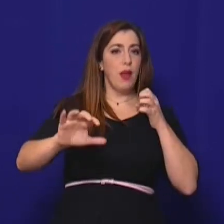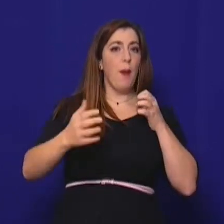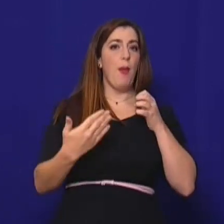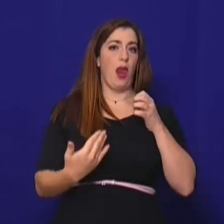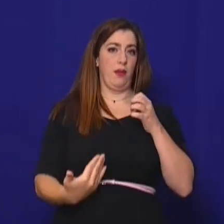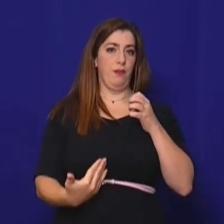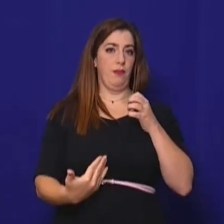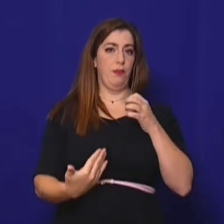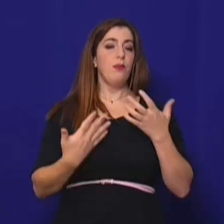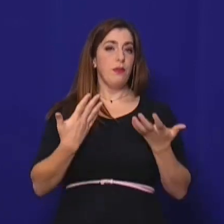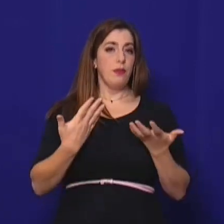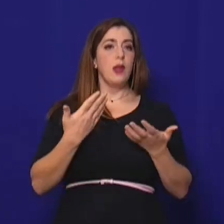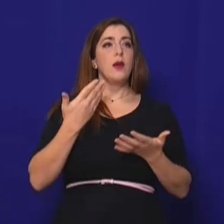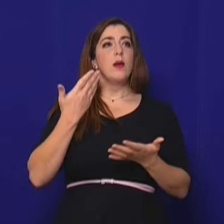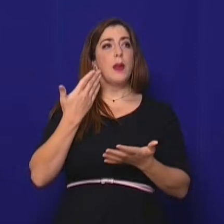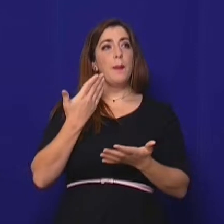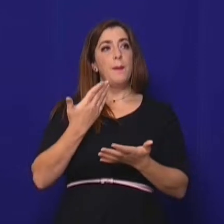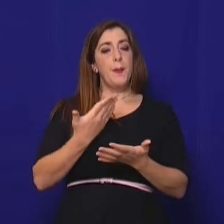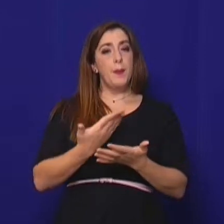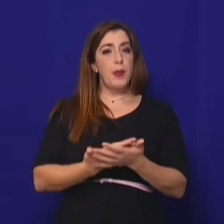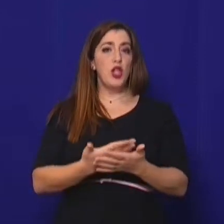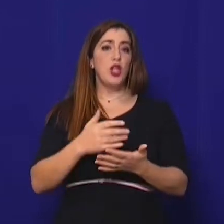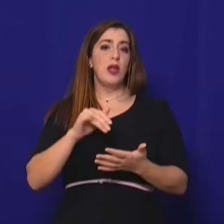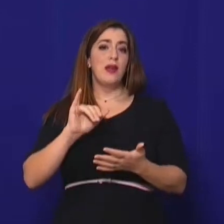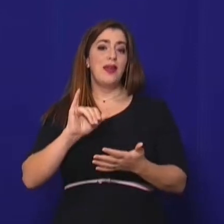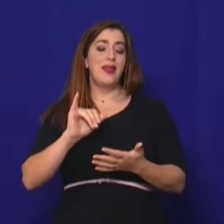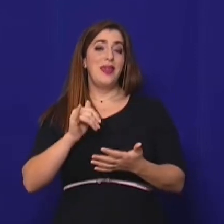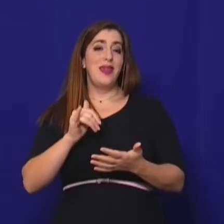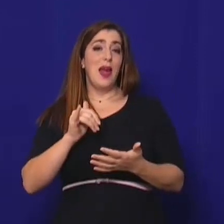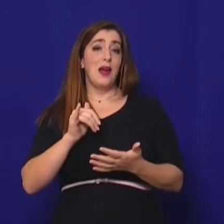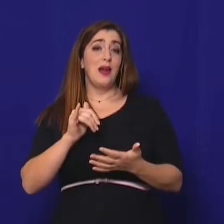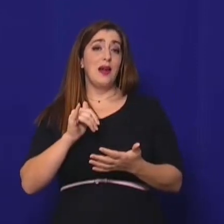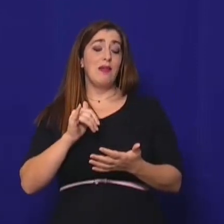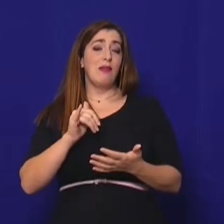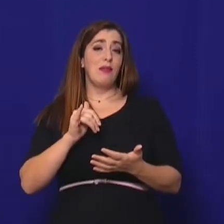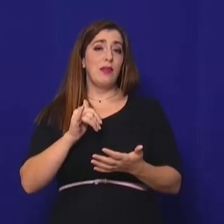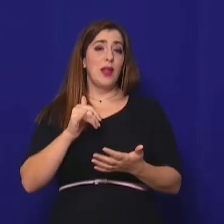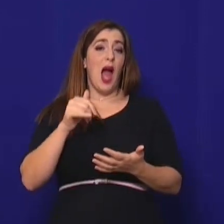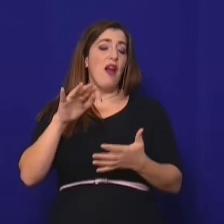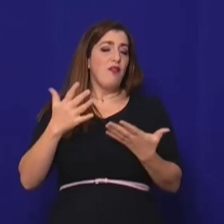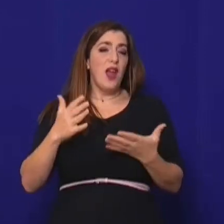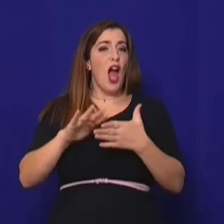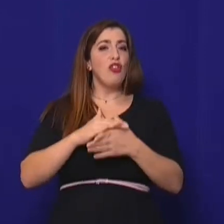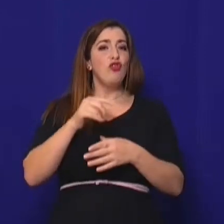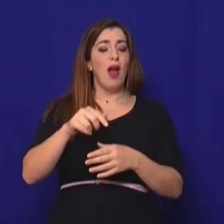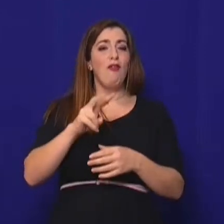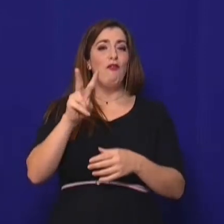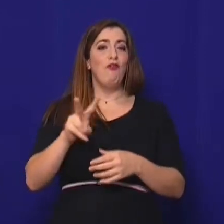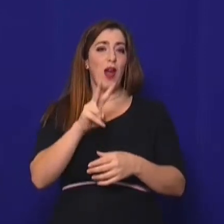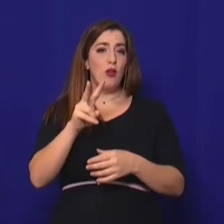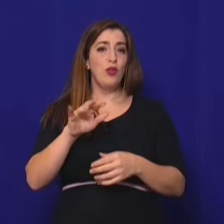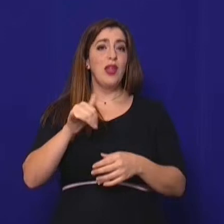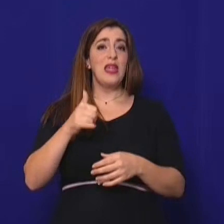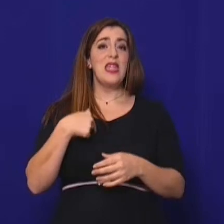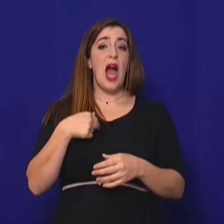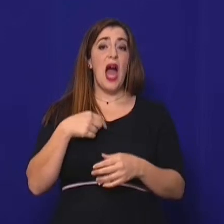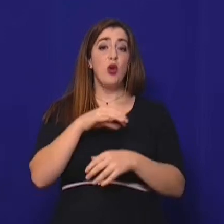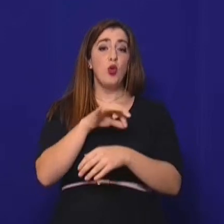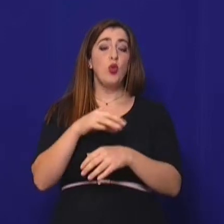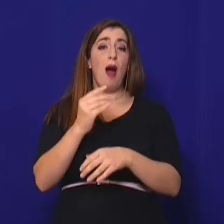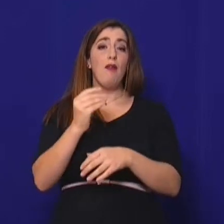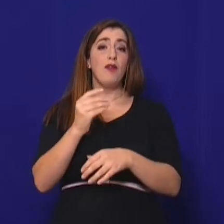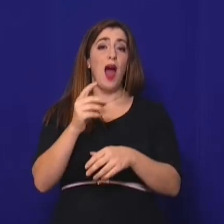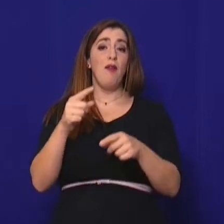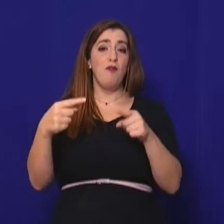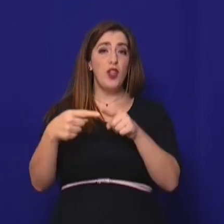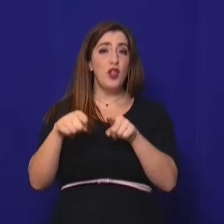huwa kumulattiv, jiġifieri iżjed ma inti jkollok exposure, iżjed ħajkollok ċans li inti tieħu il-marda.